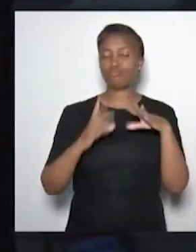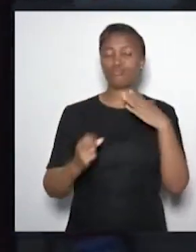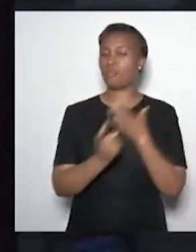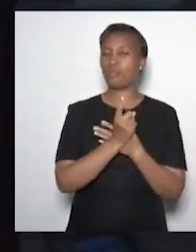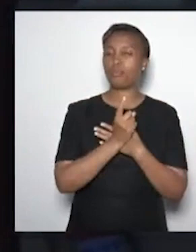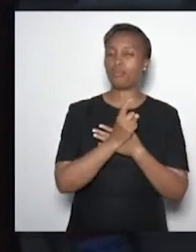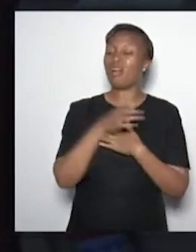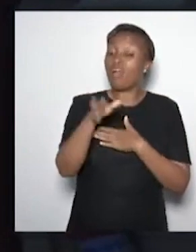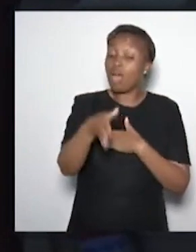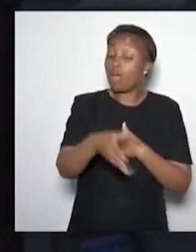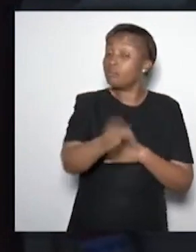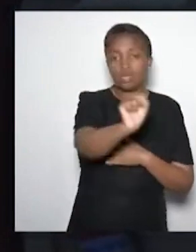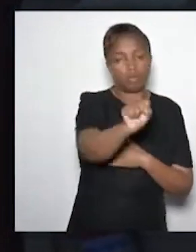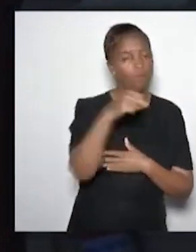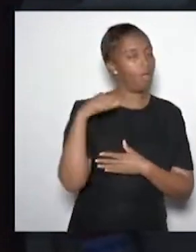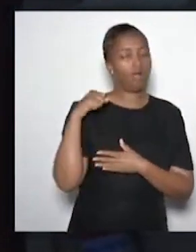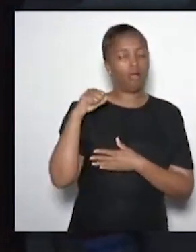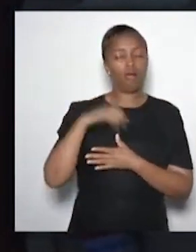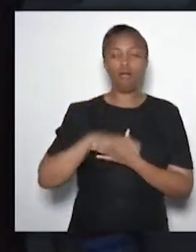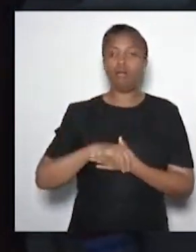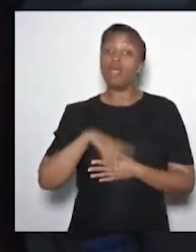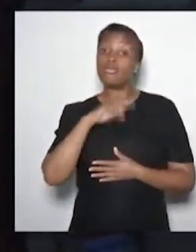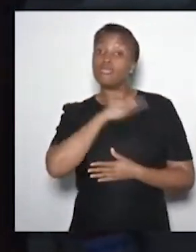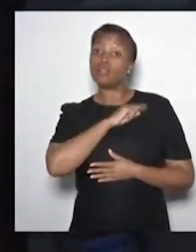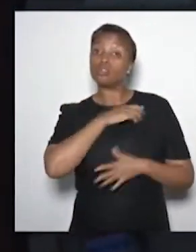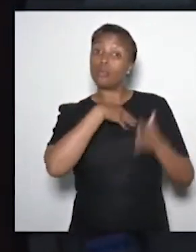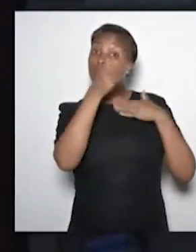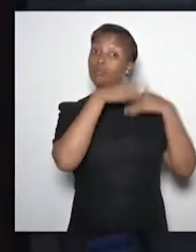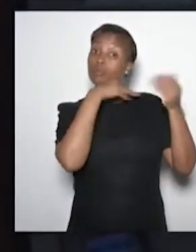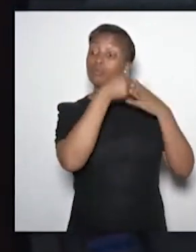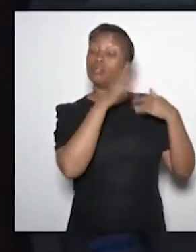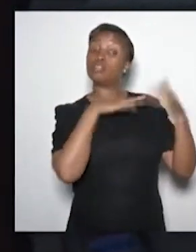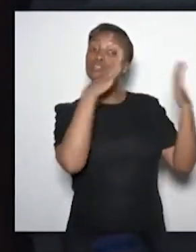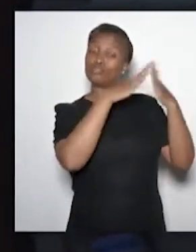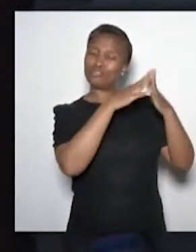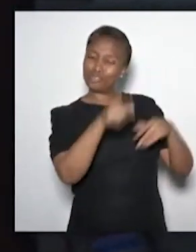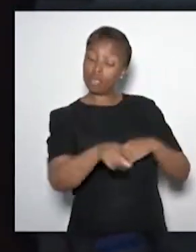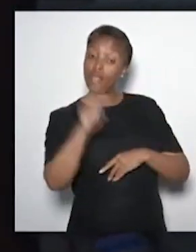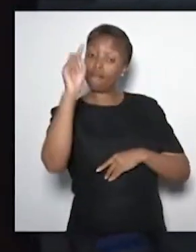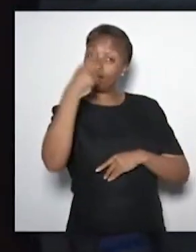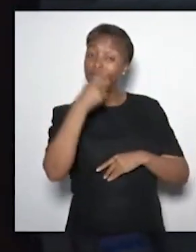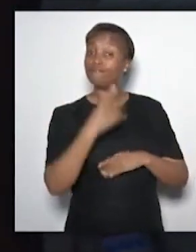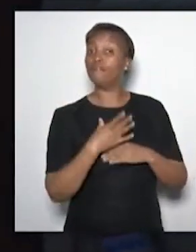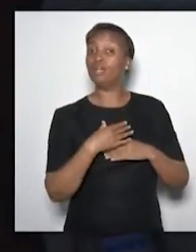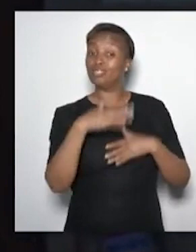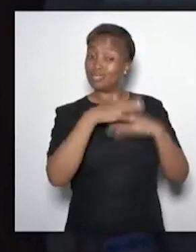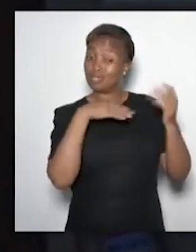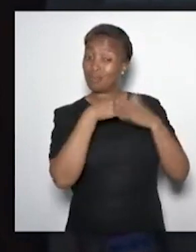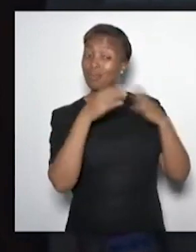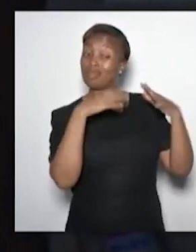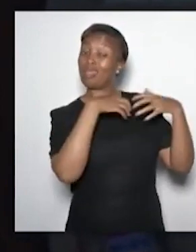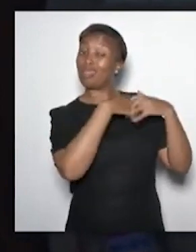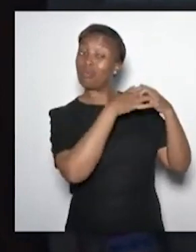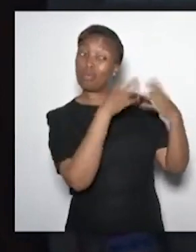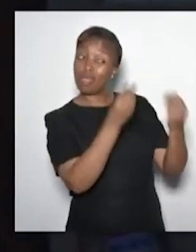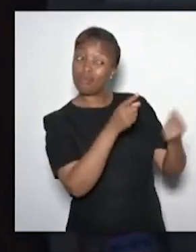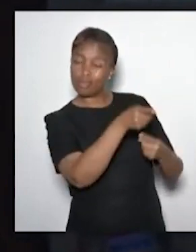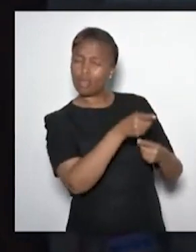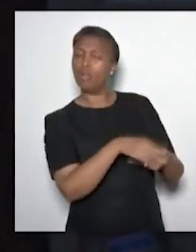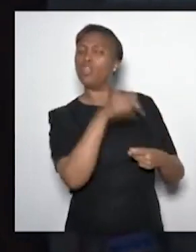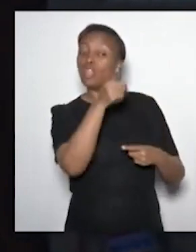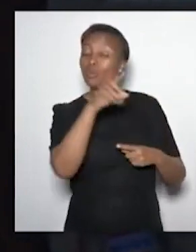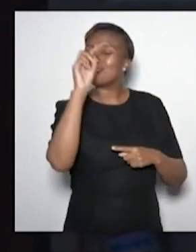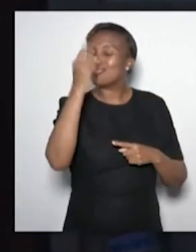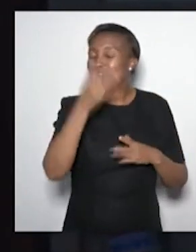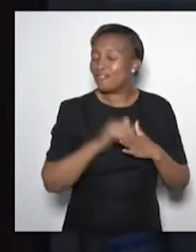him being here. And that's why when we built this church, this first phase of the church, because he was the first